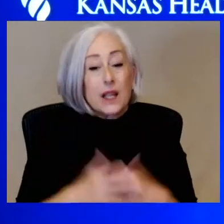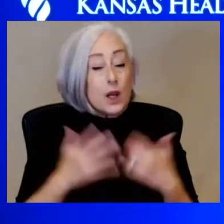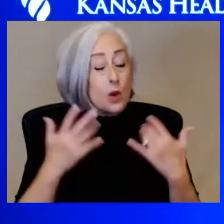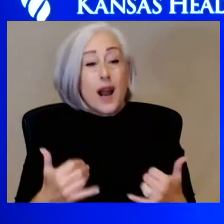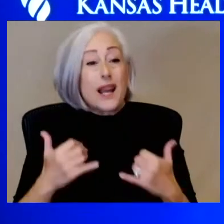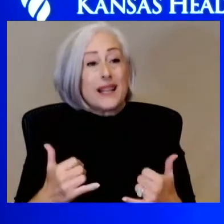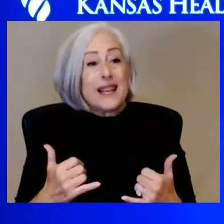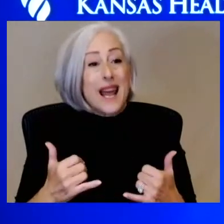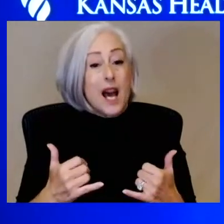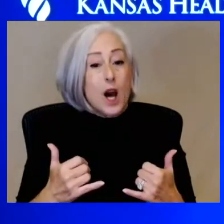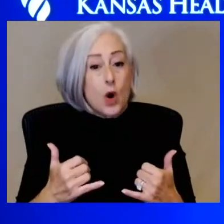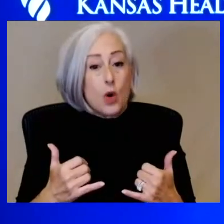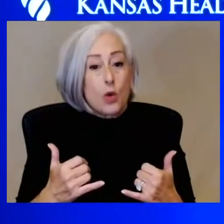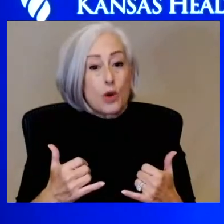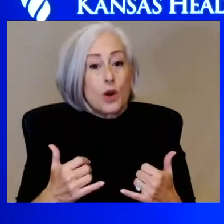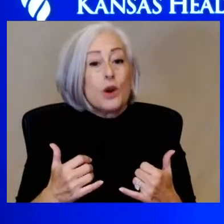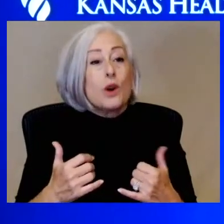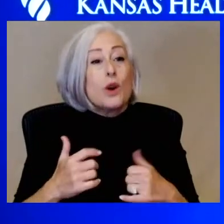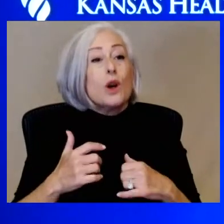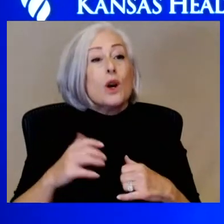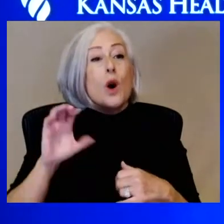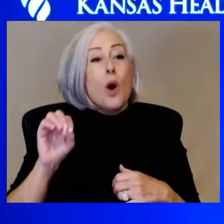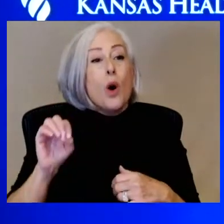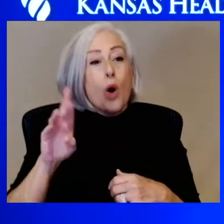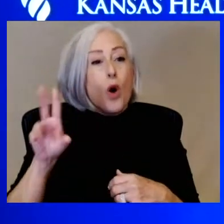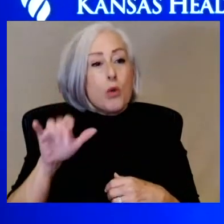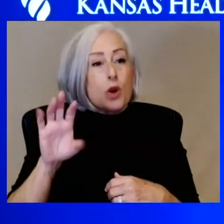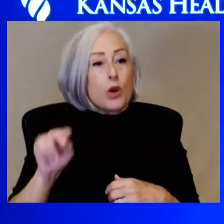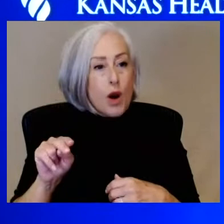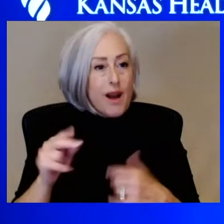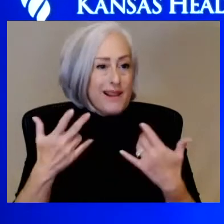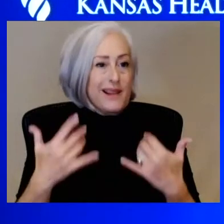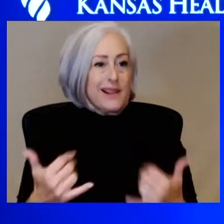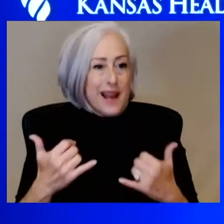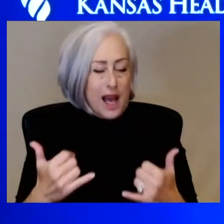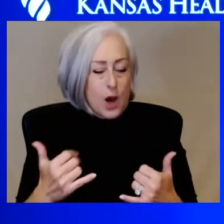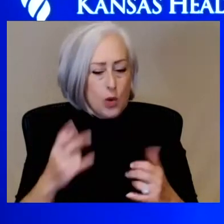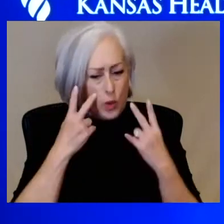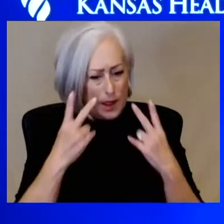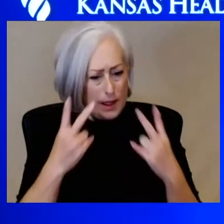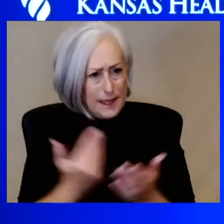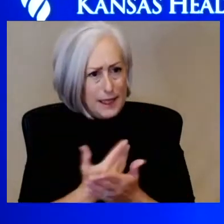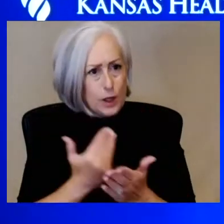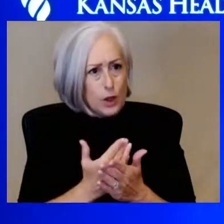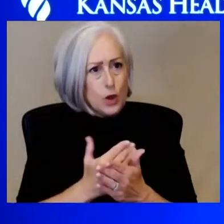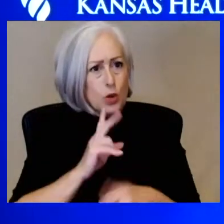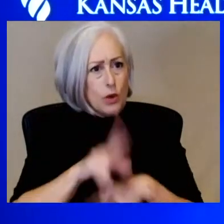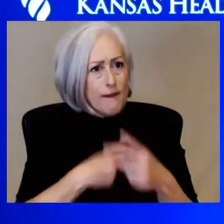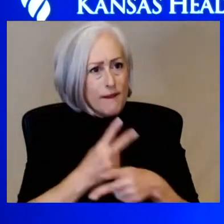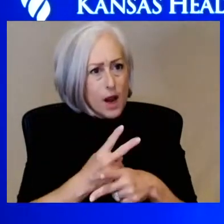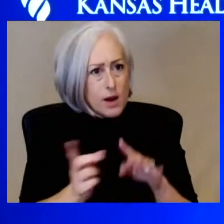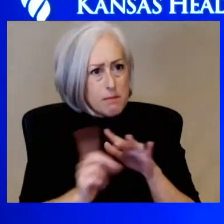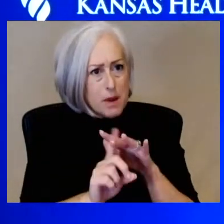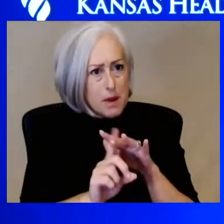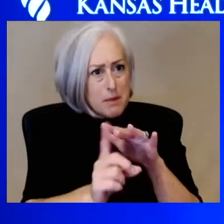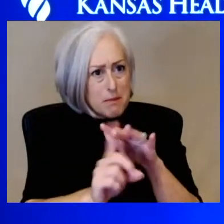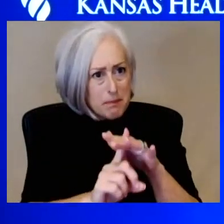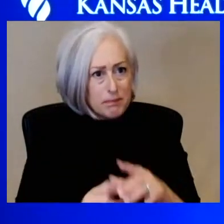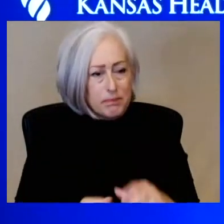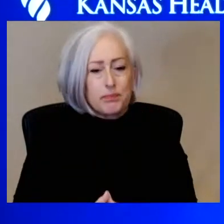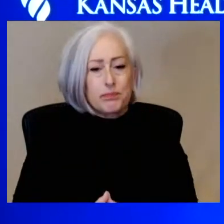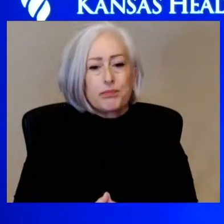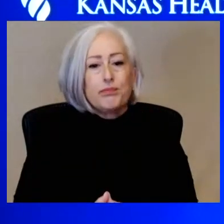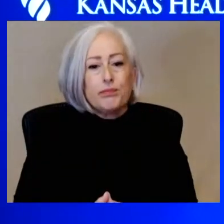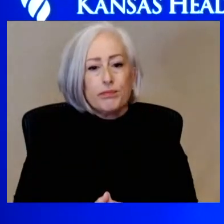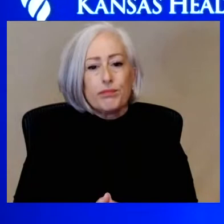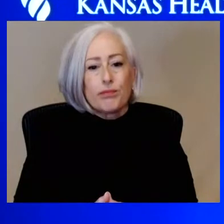period or the era of Omicron, and really what we're seeing is these new variants have really, what we have right now are really